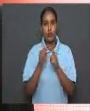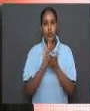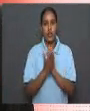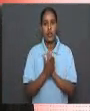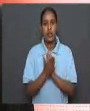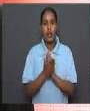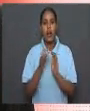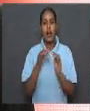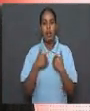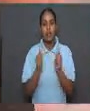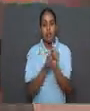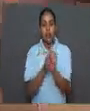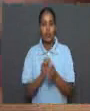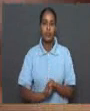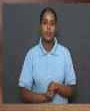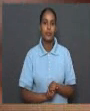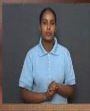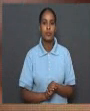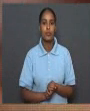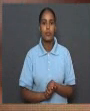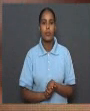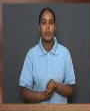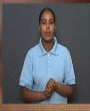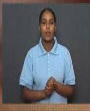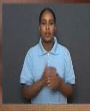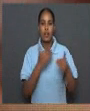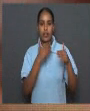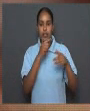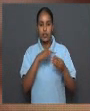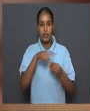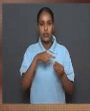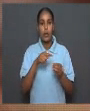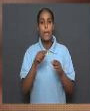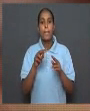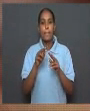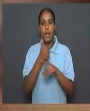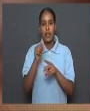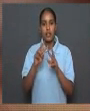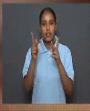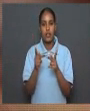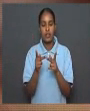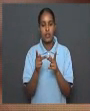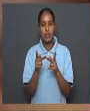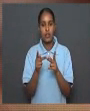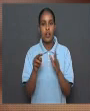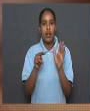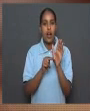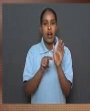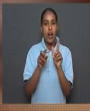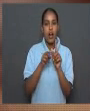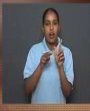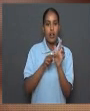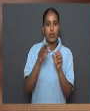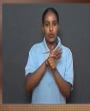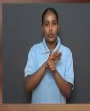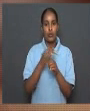as follows. A region of the metal's surface serves as the anode, which